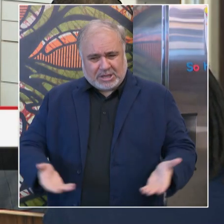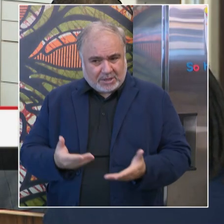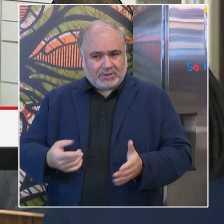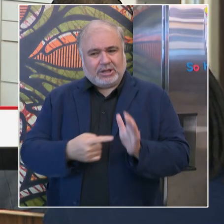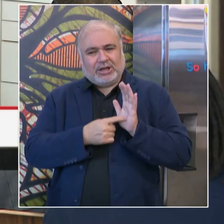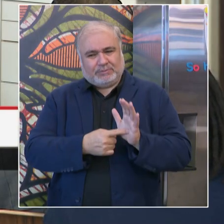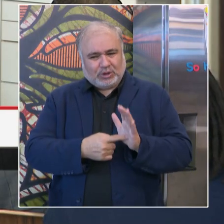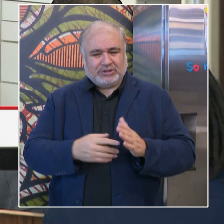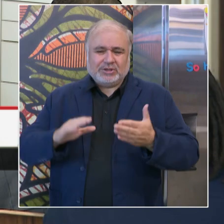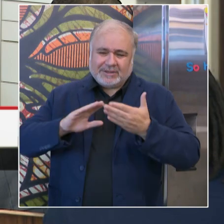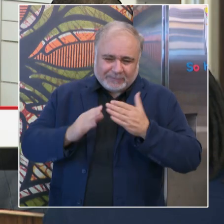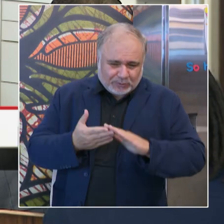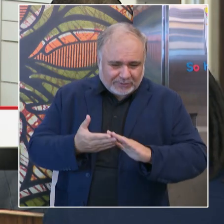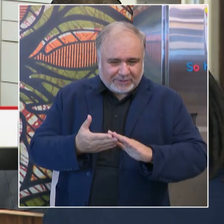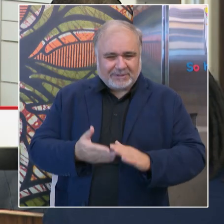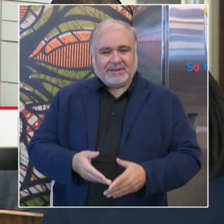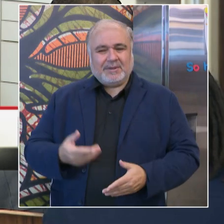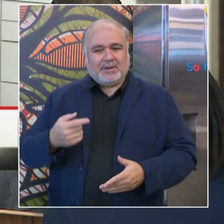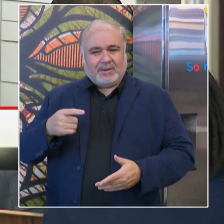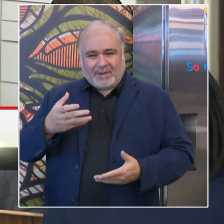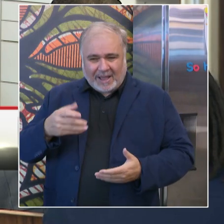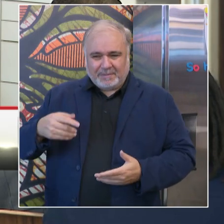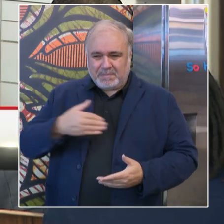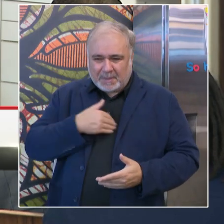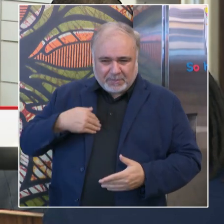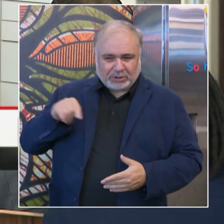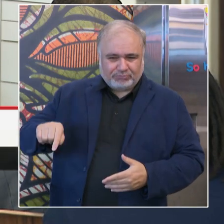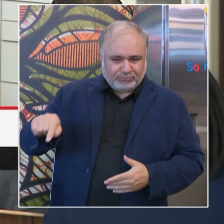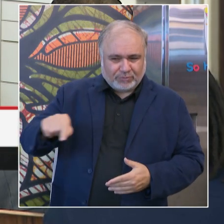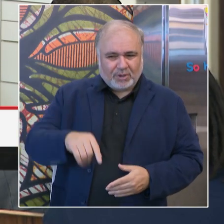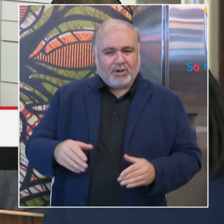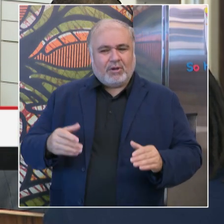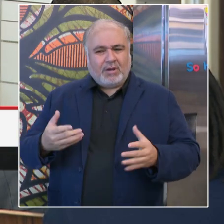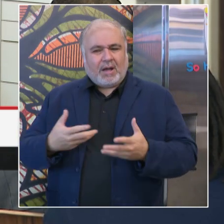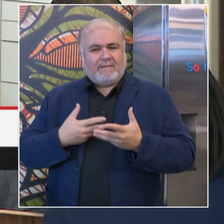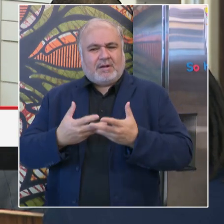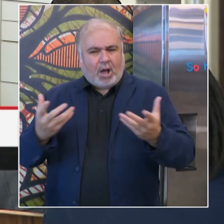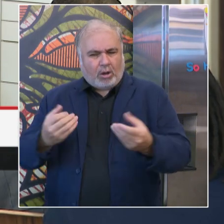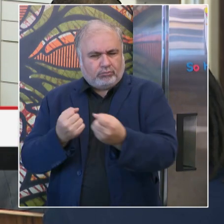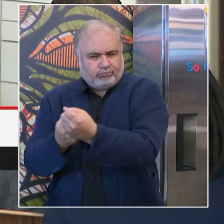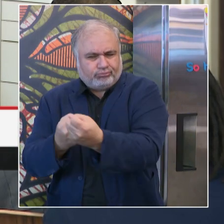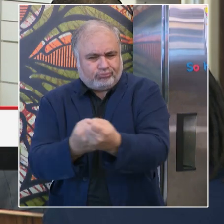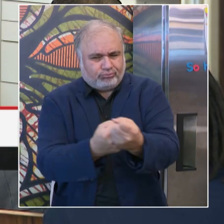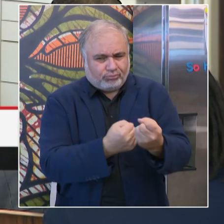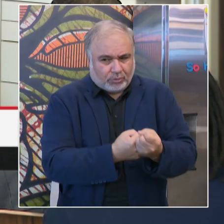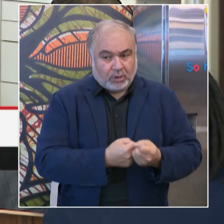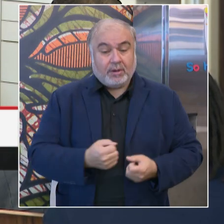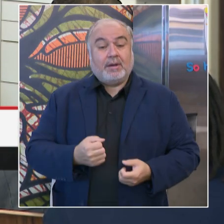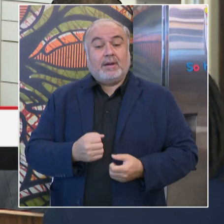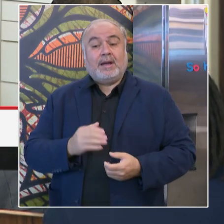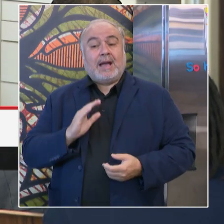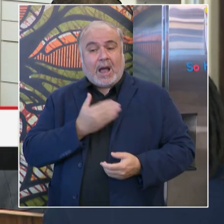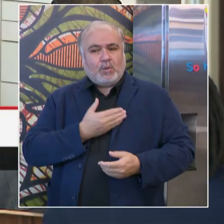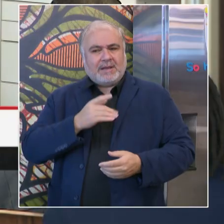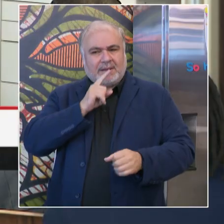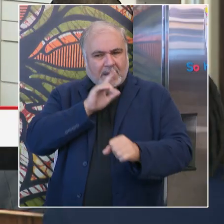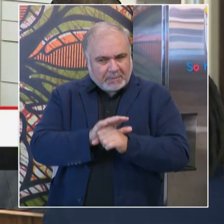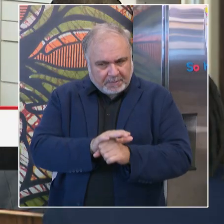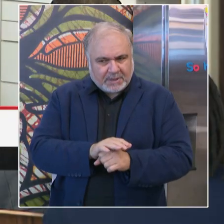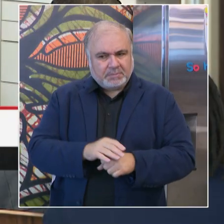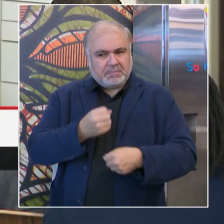wonderful opportunity, and allowing us to really reinforce our commitment to building a stronger, more inclusive